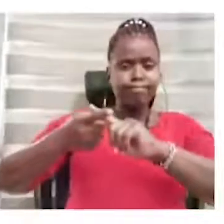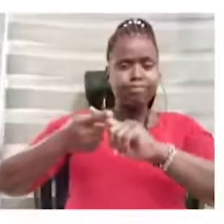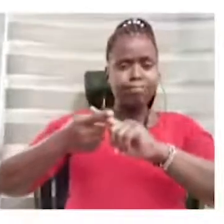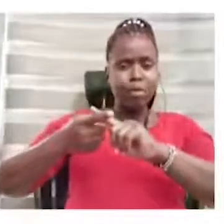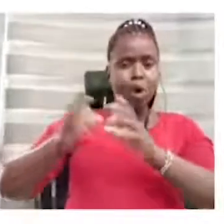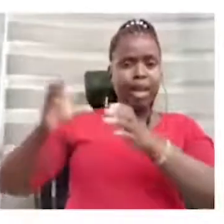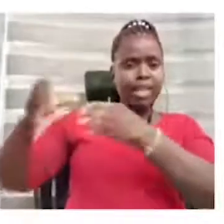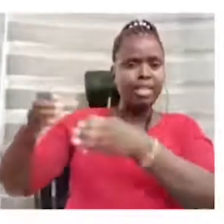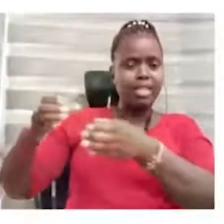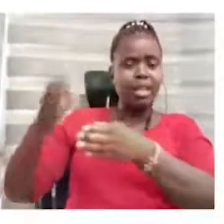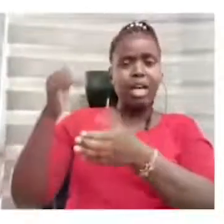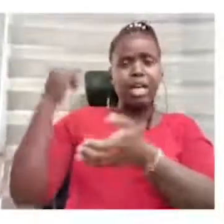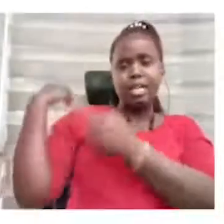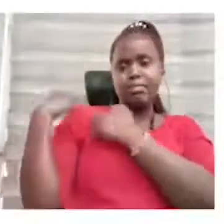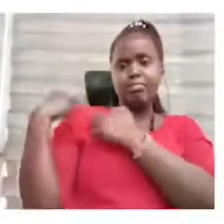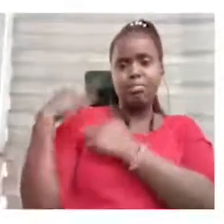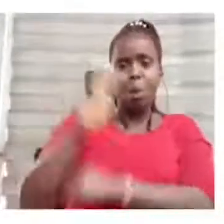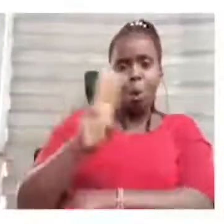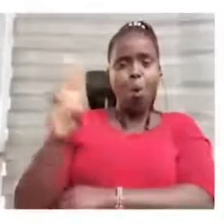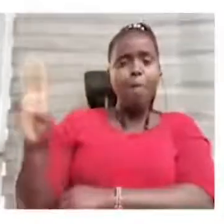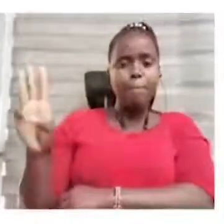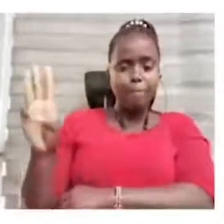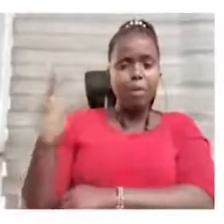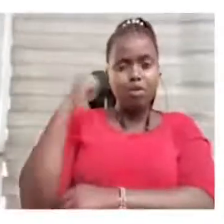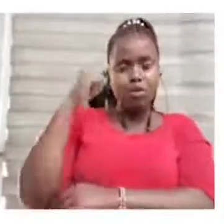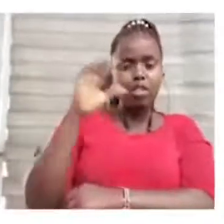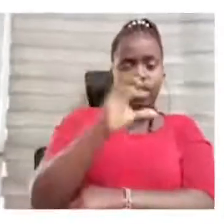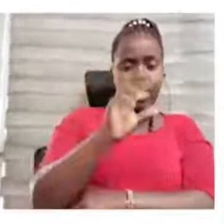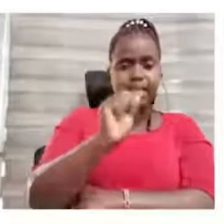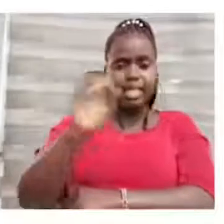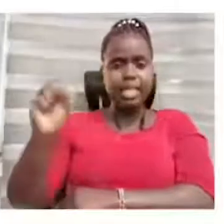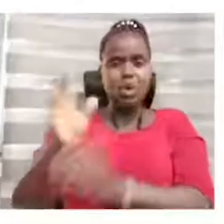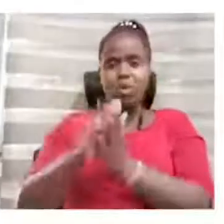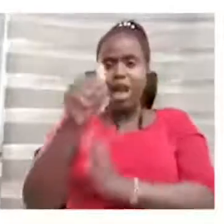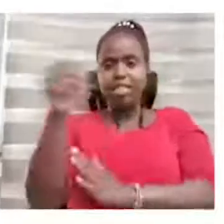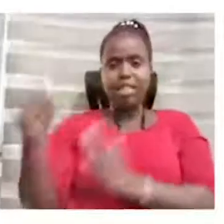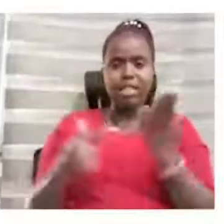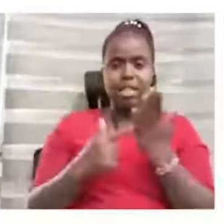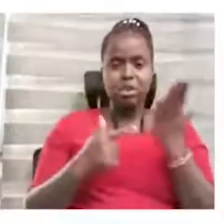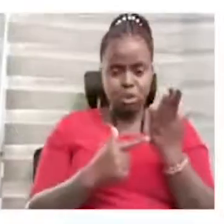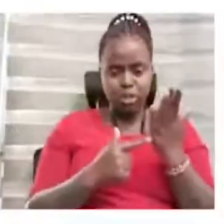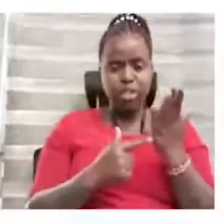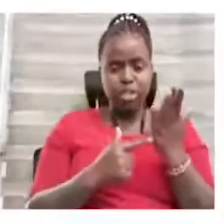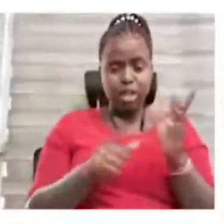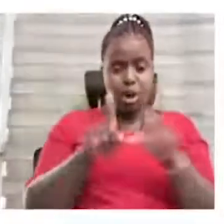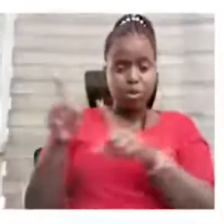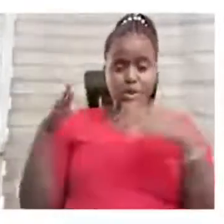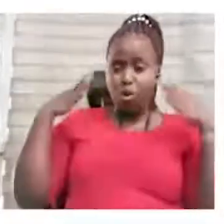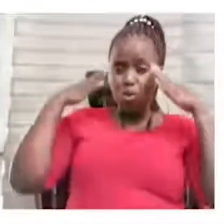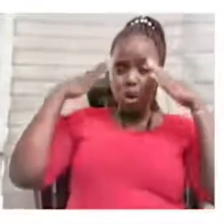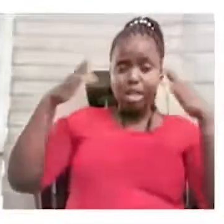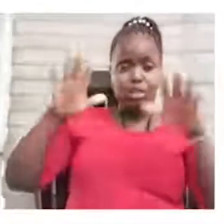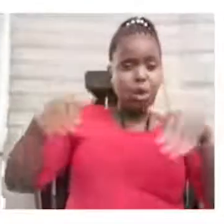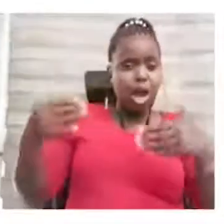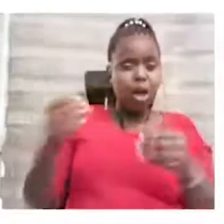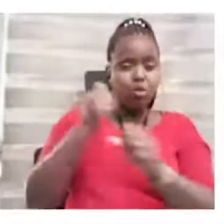web, like HTML and CSS and many other such technologies. But we also focus on making the web